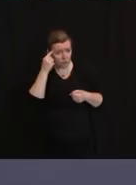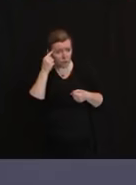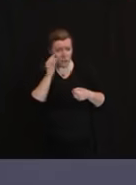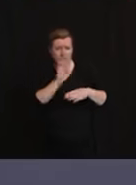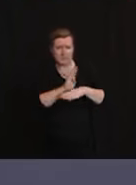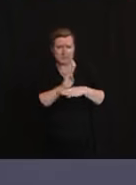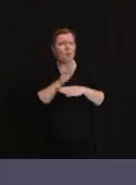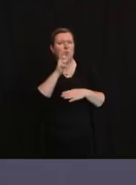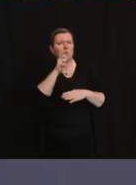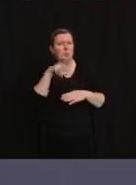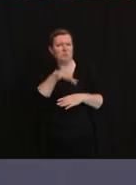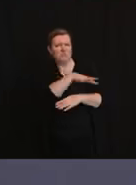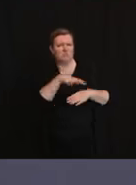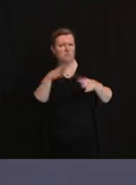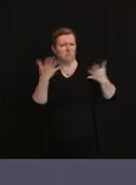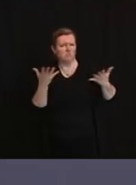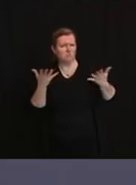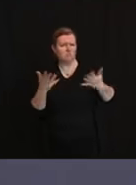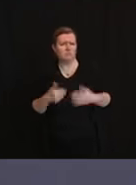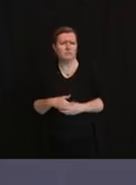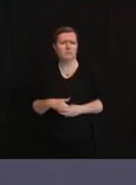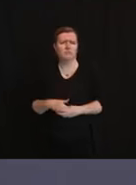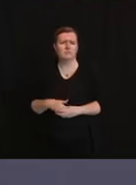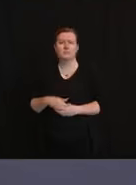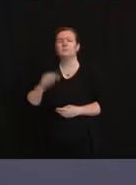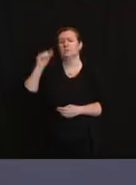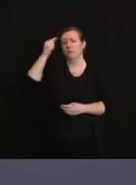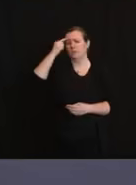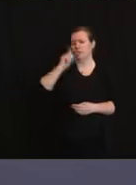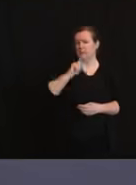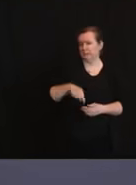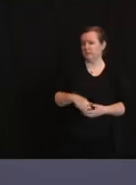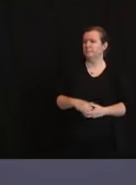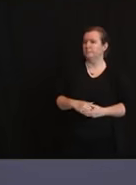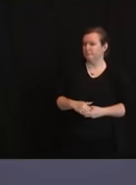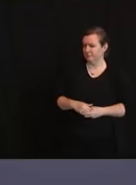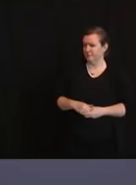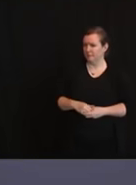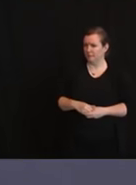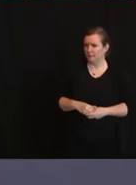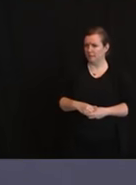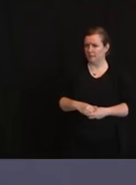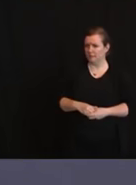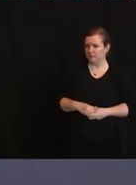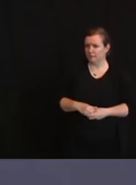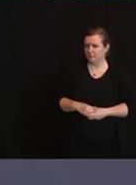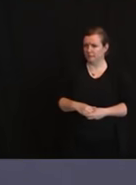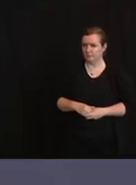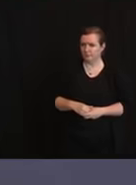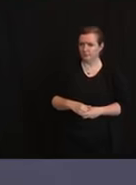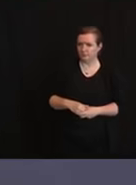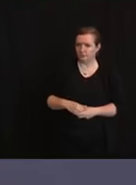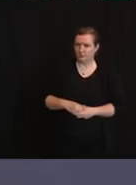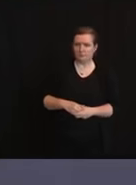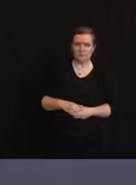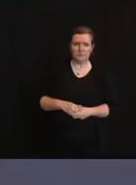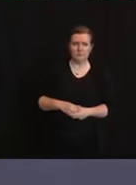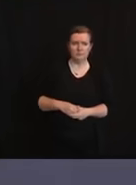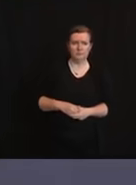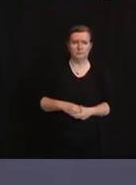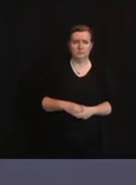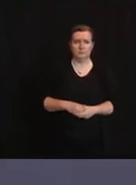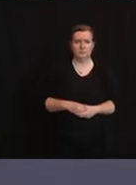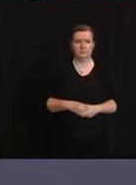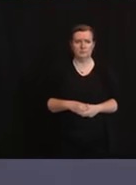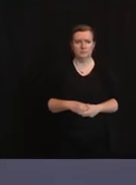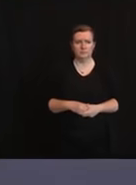I'll take a couple. Is that all right? And then Pat, you and Judy should come in. Is that all right? I'll defer to you on active cases, Judy, and I'll refer to you